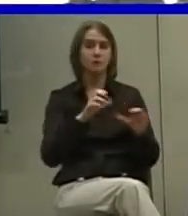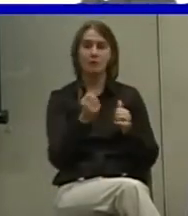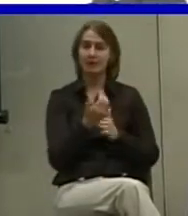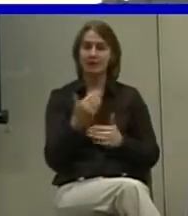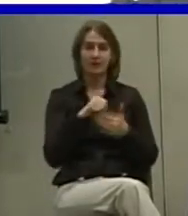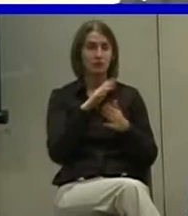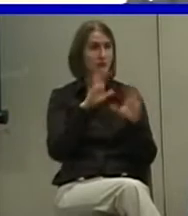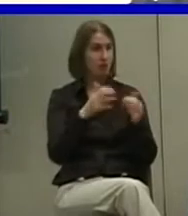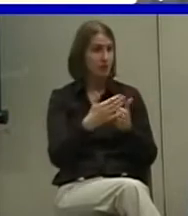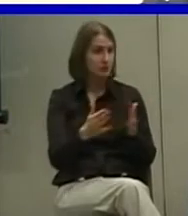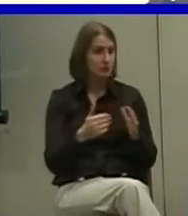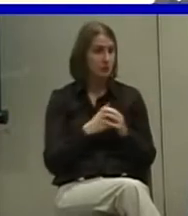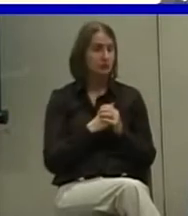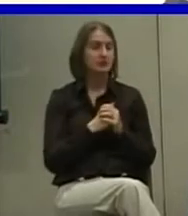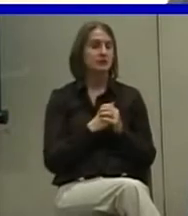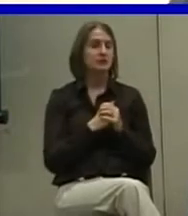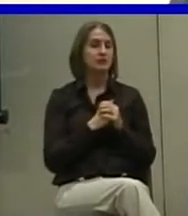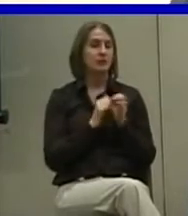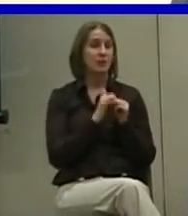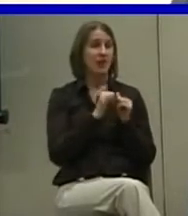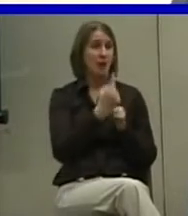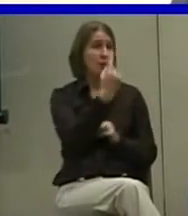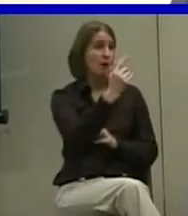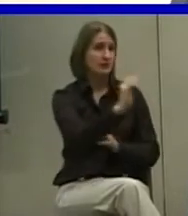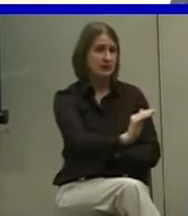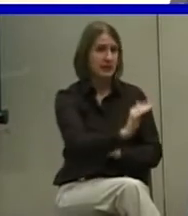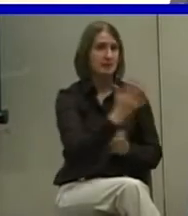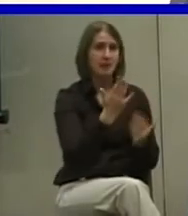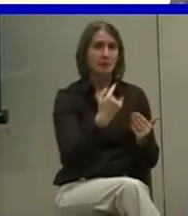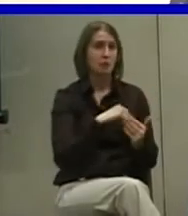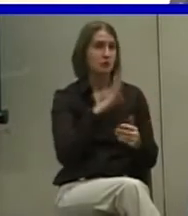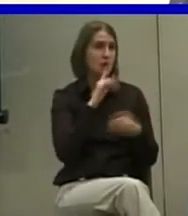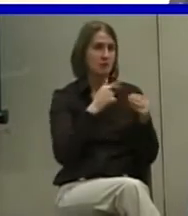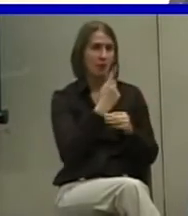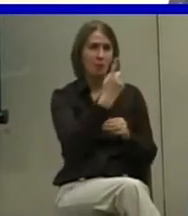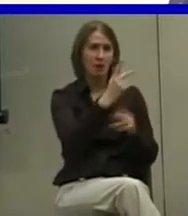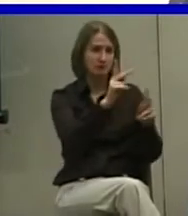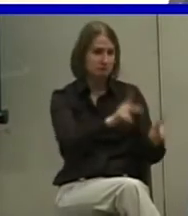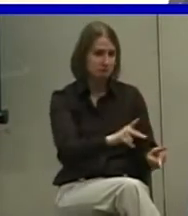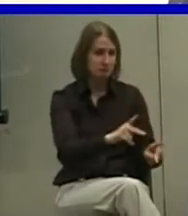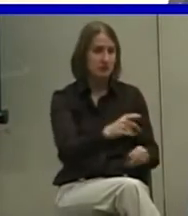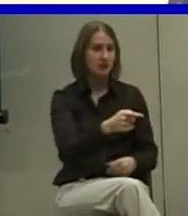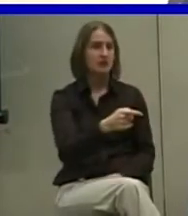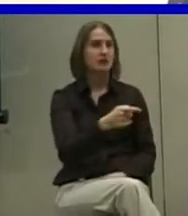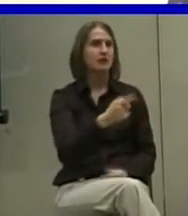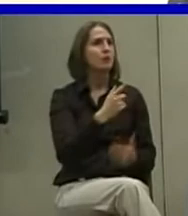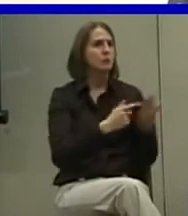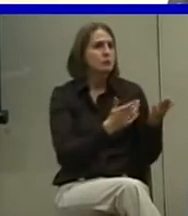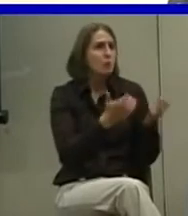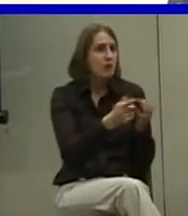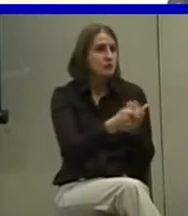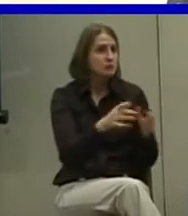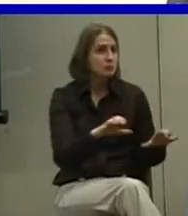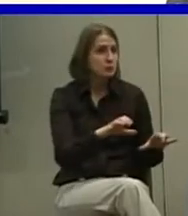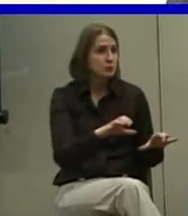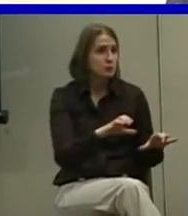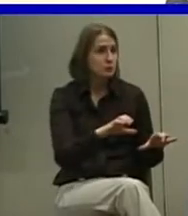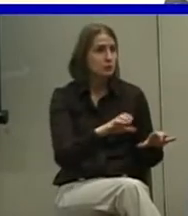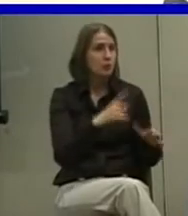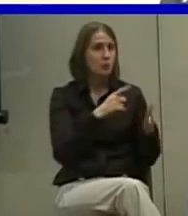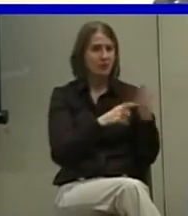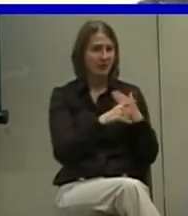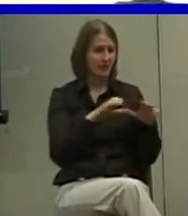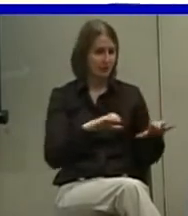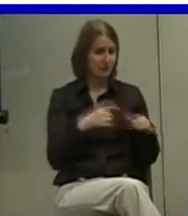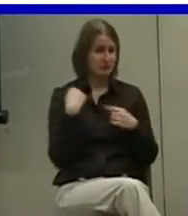classroom or with that particular kid that we might be talking about today, what do you want them to do? What have they been doing